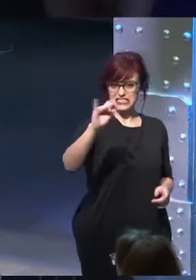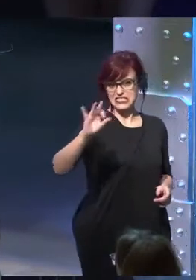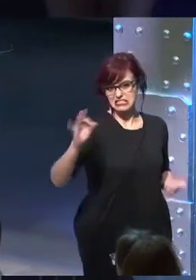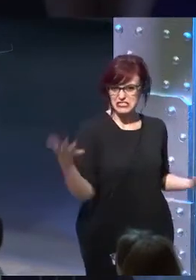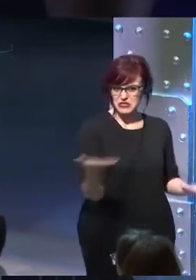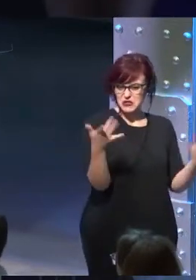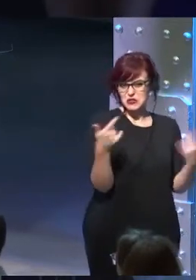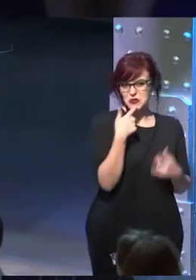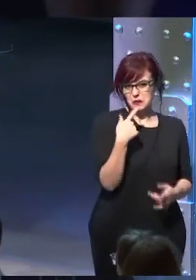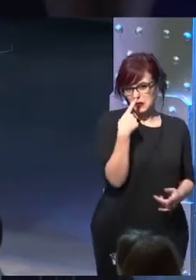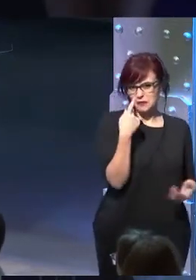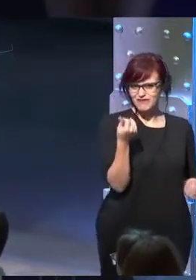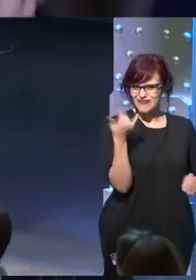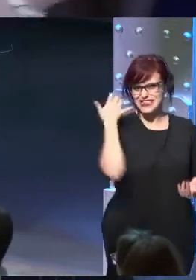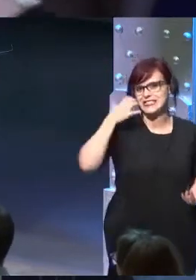part of the joke.